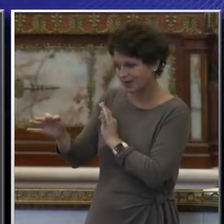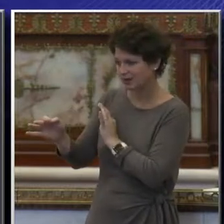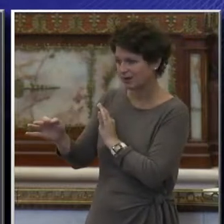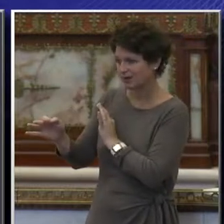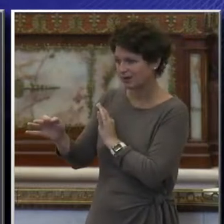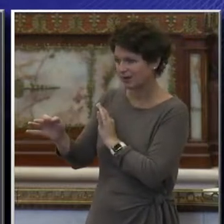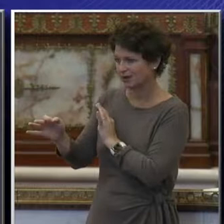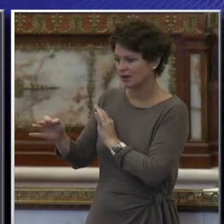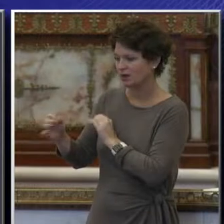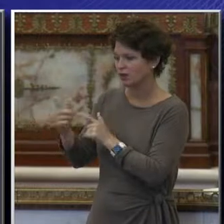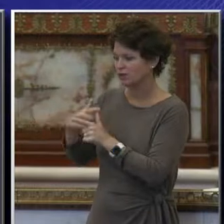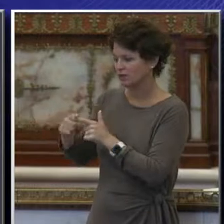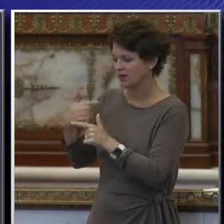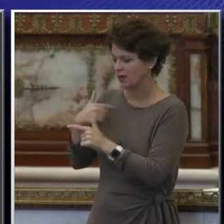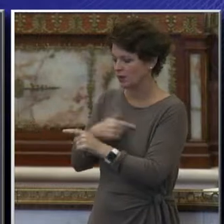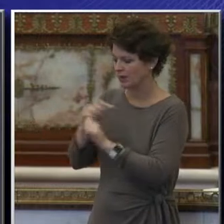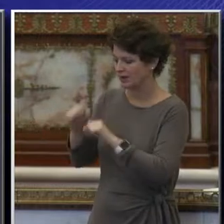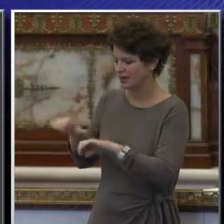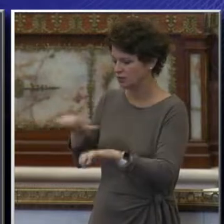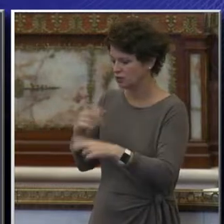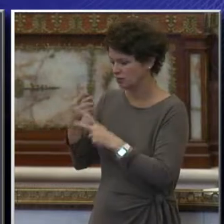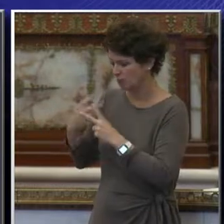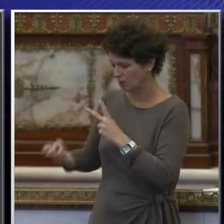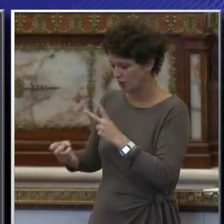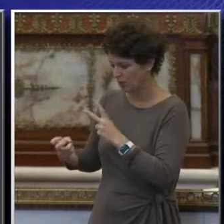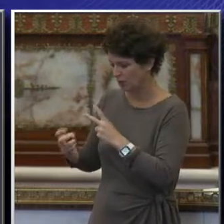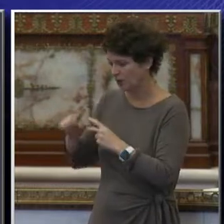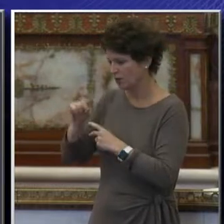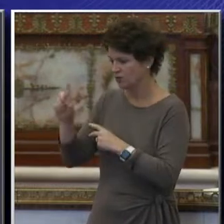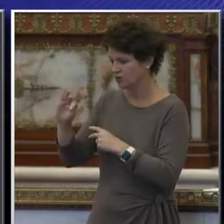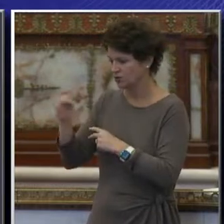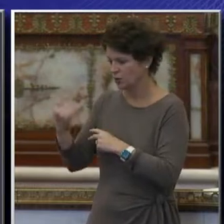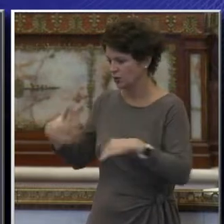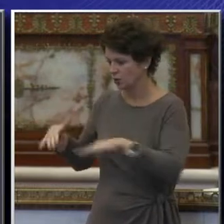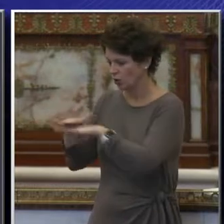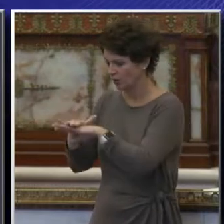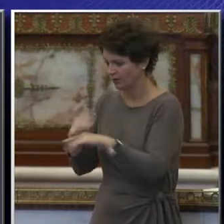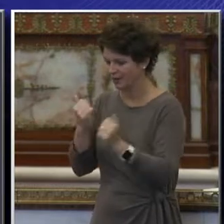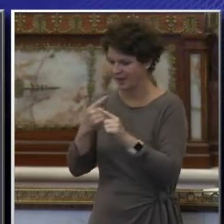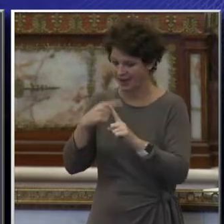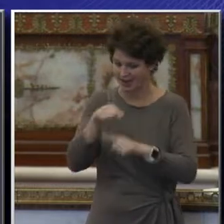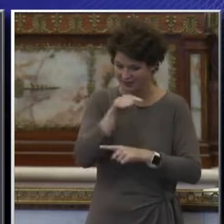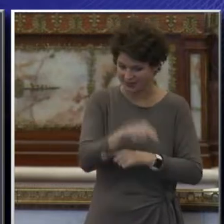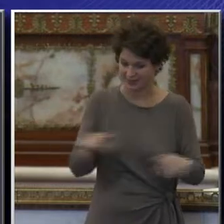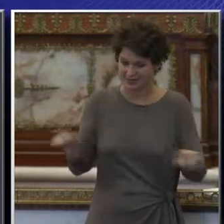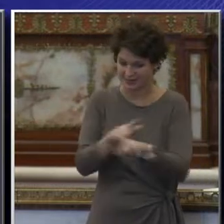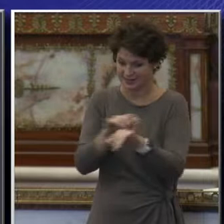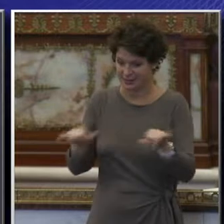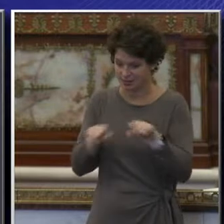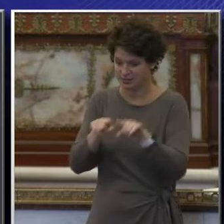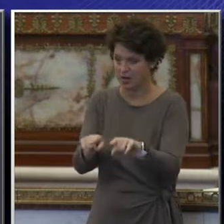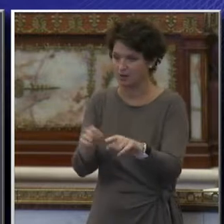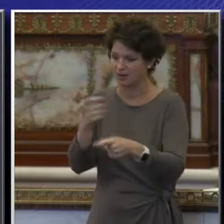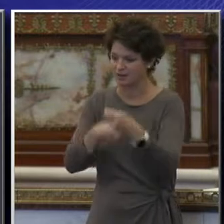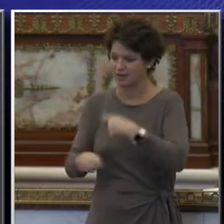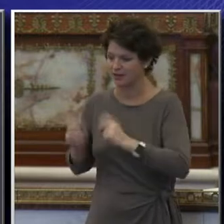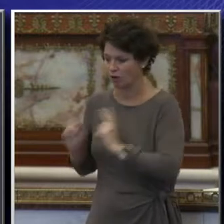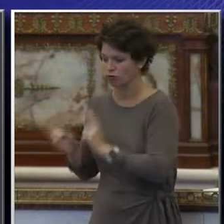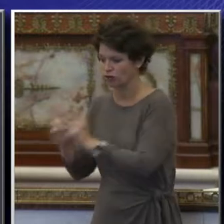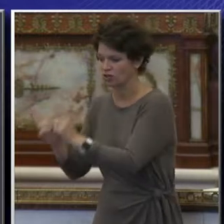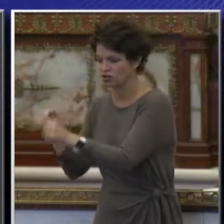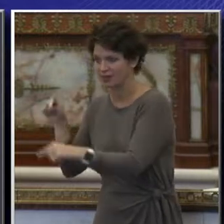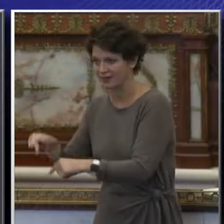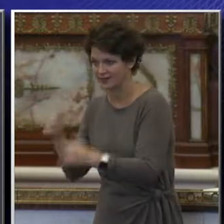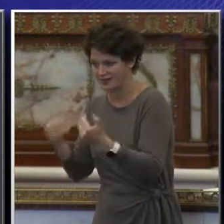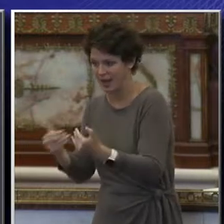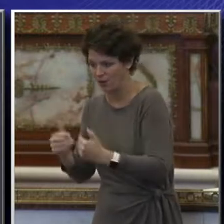continuation so that we could do both this zoning overlay and this together as opposed to rushing it like not